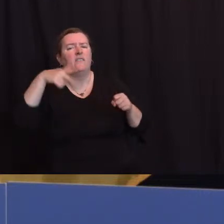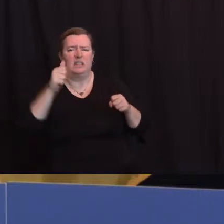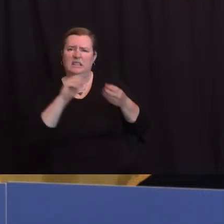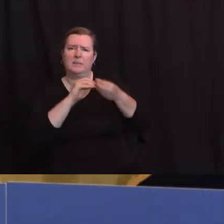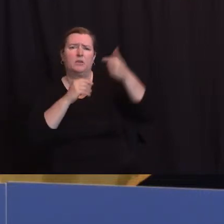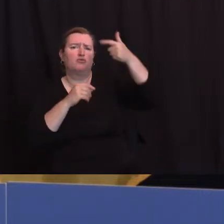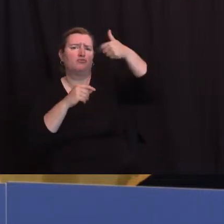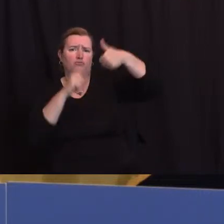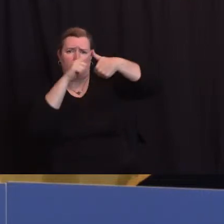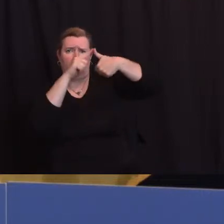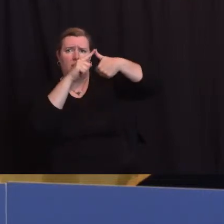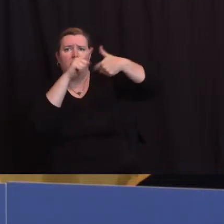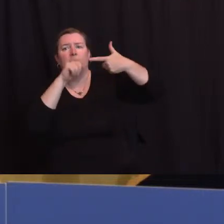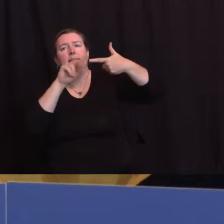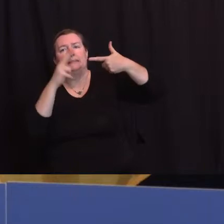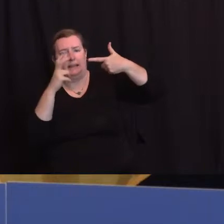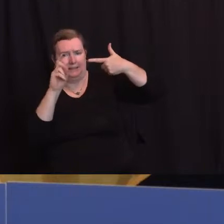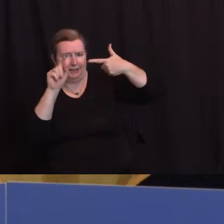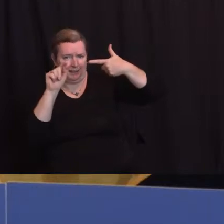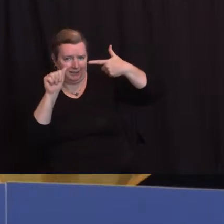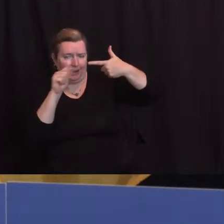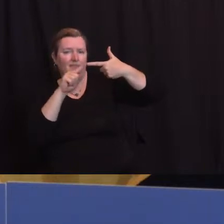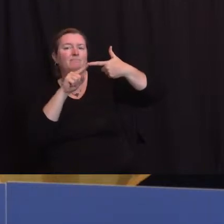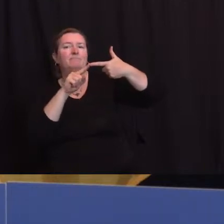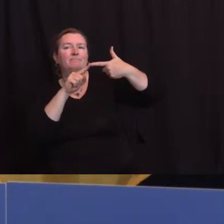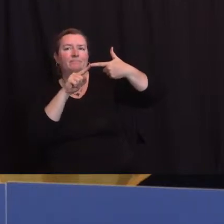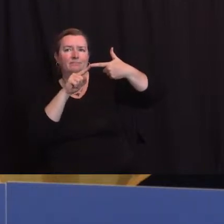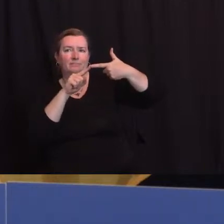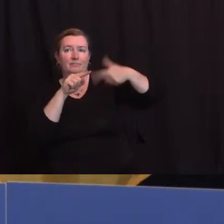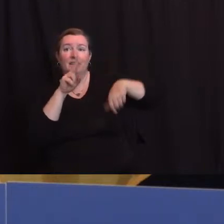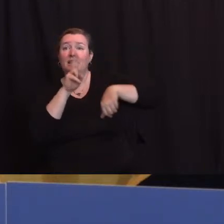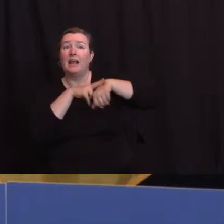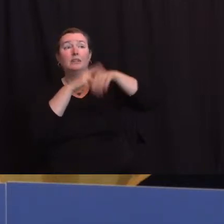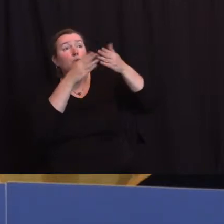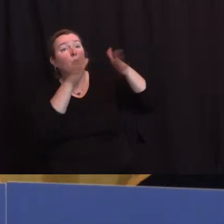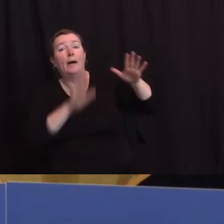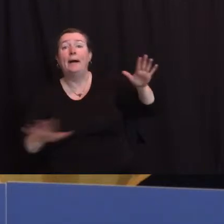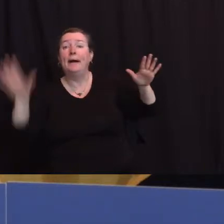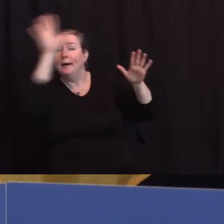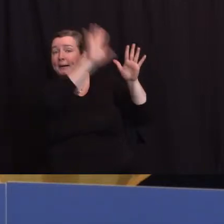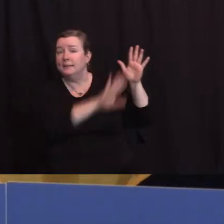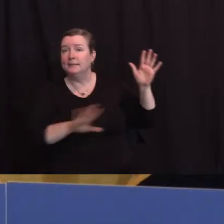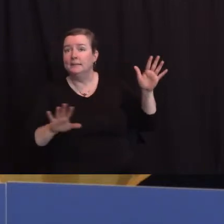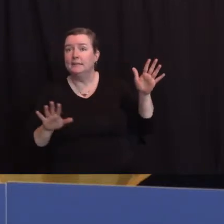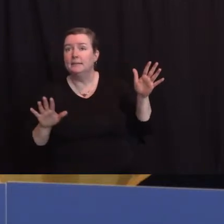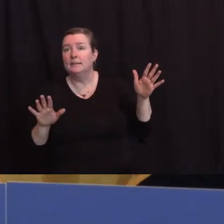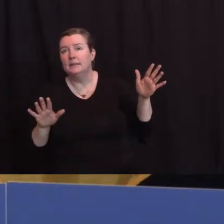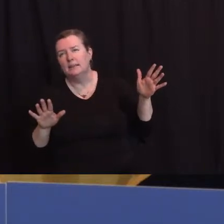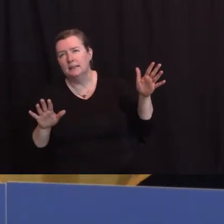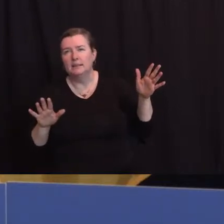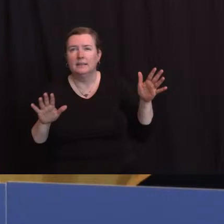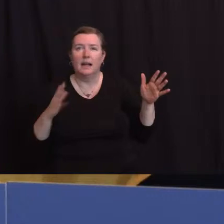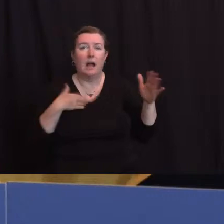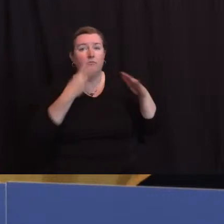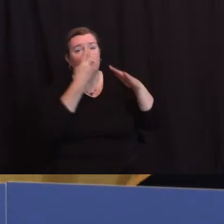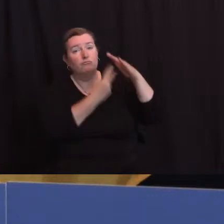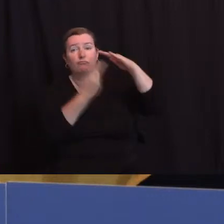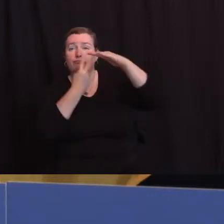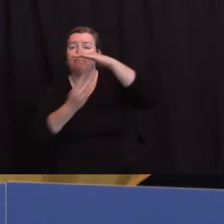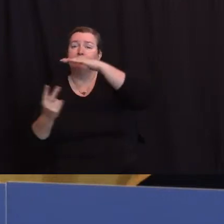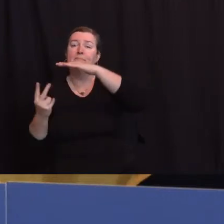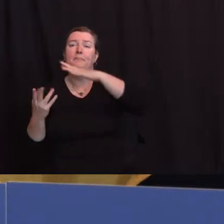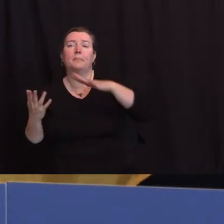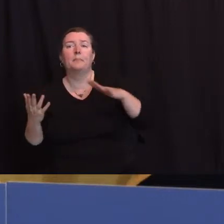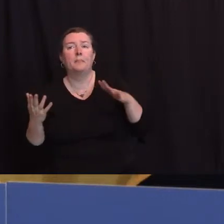Delta variant. And in national numbers, based on the forecasting data up until this